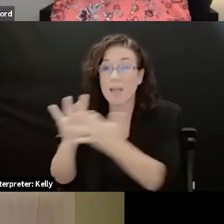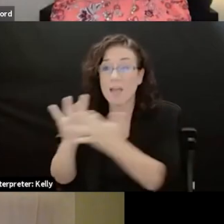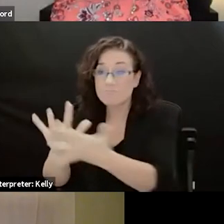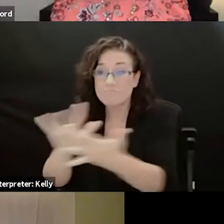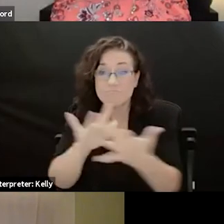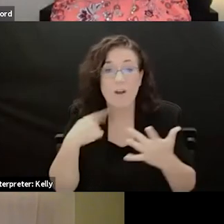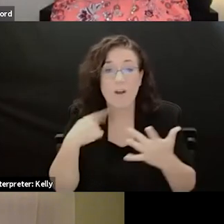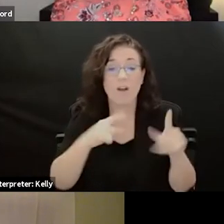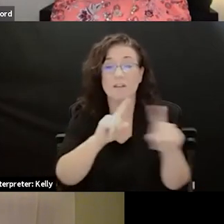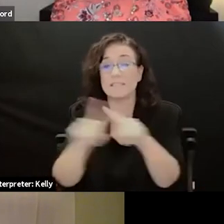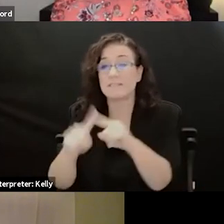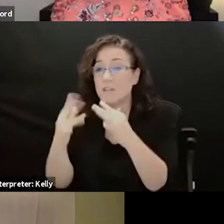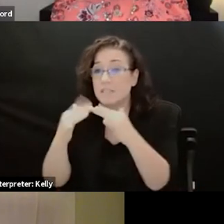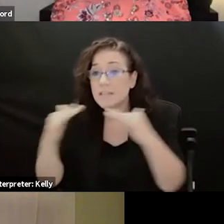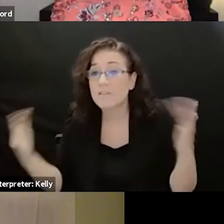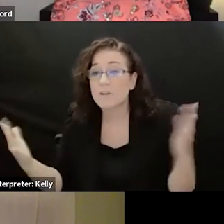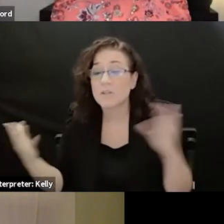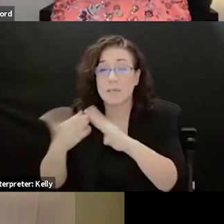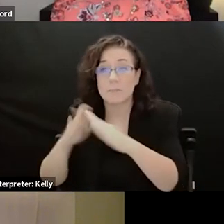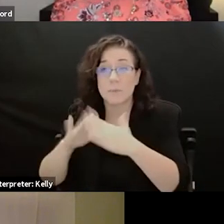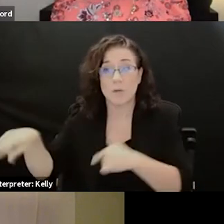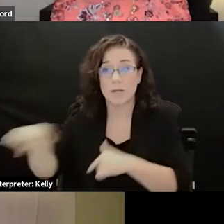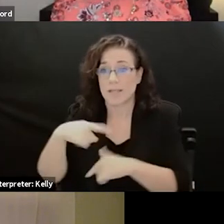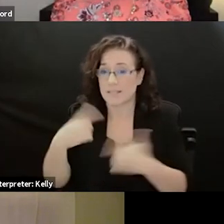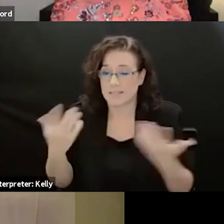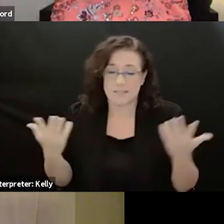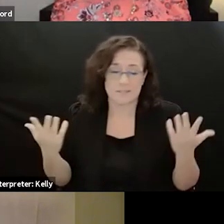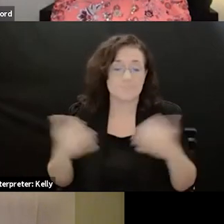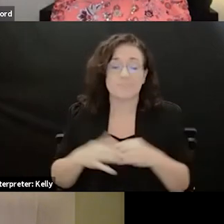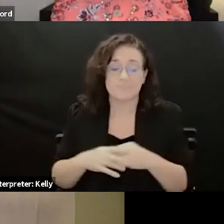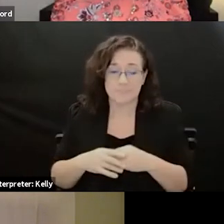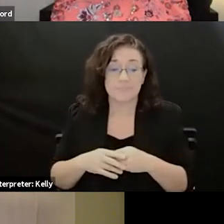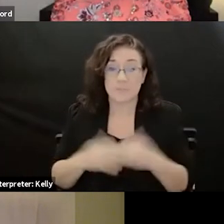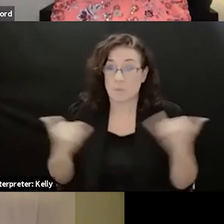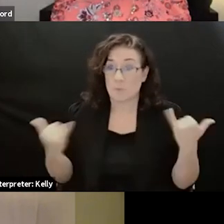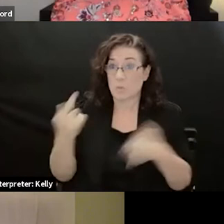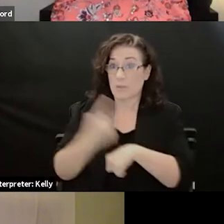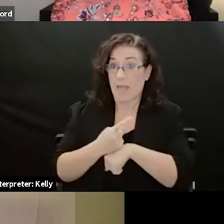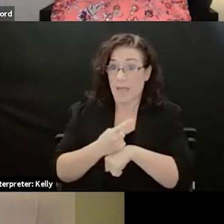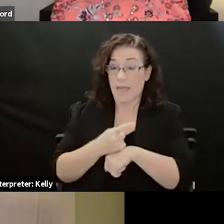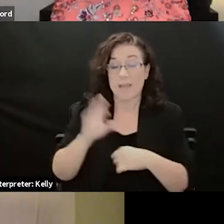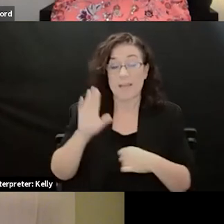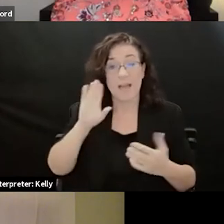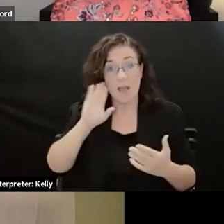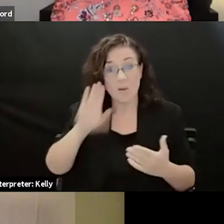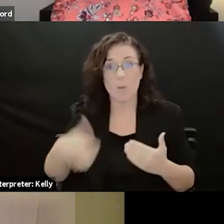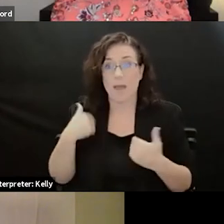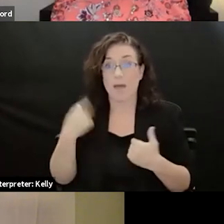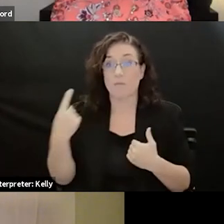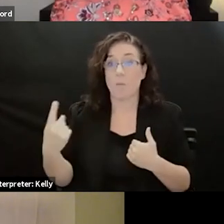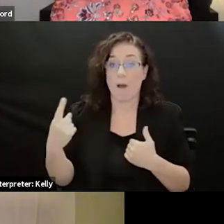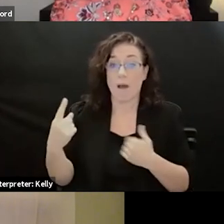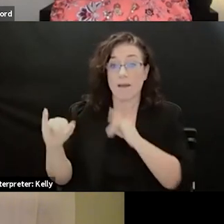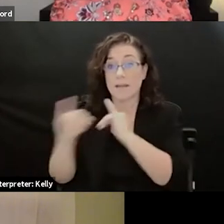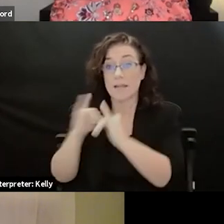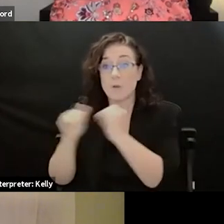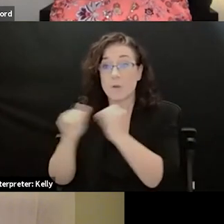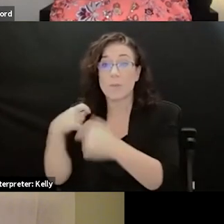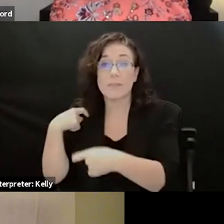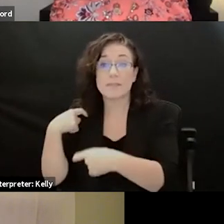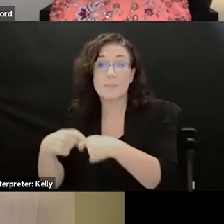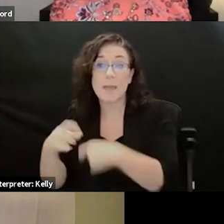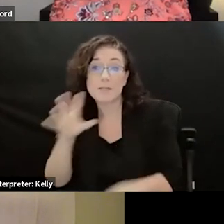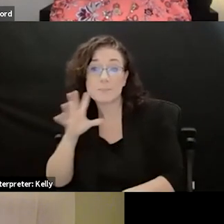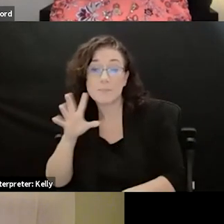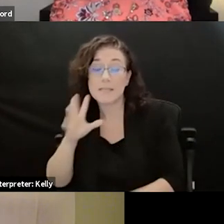we are faced with you know today i know that there was a interview with a spanish-speaking radio station and just